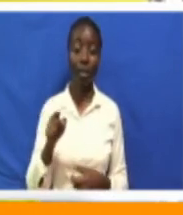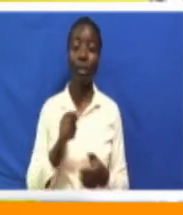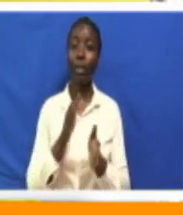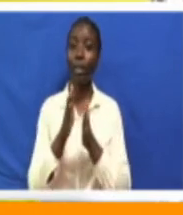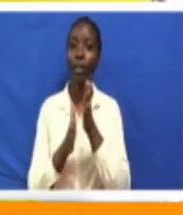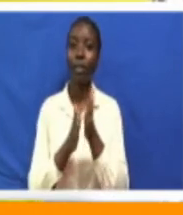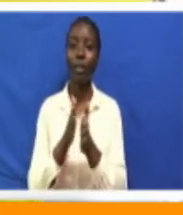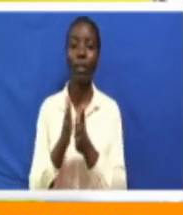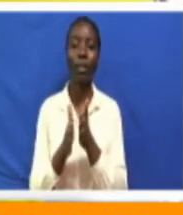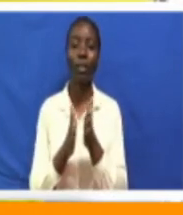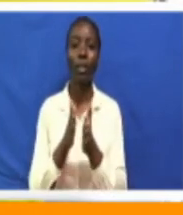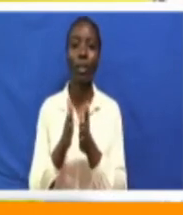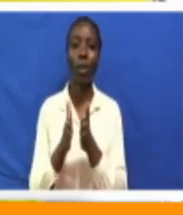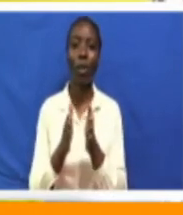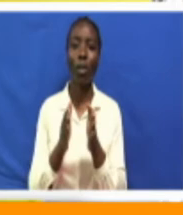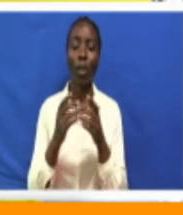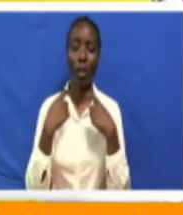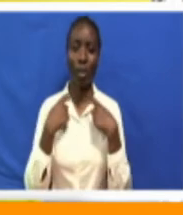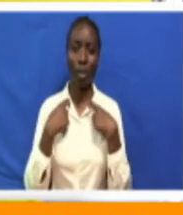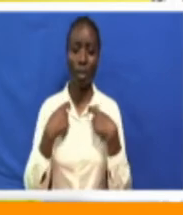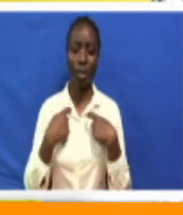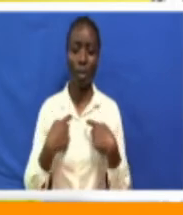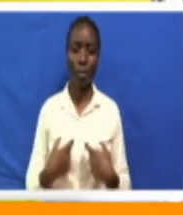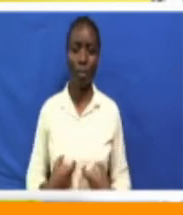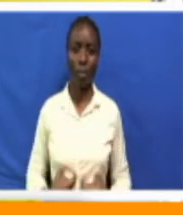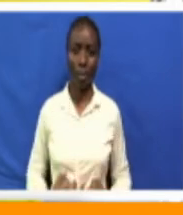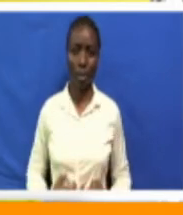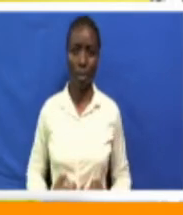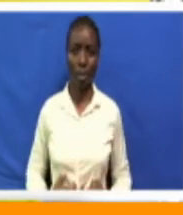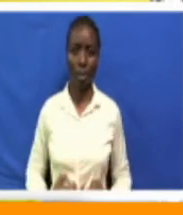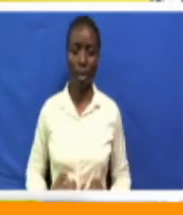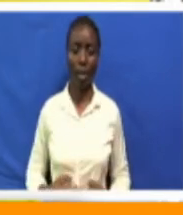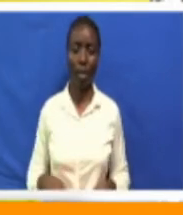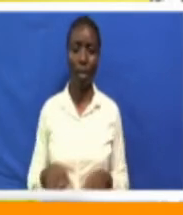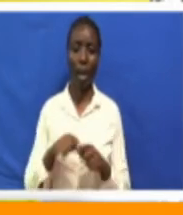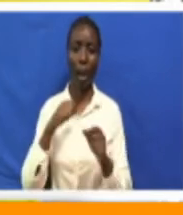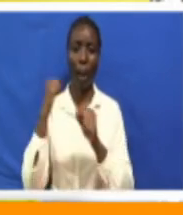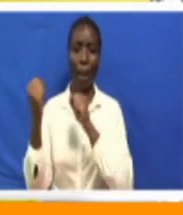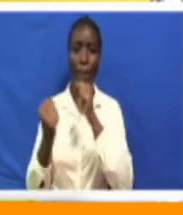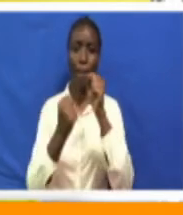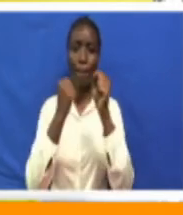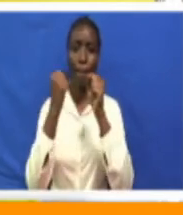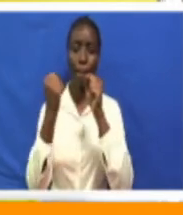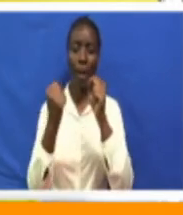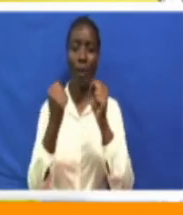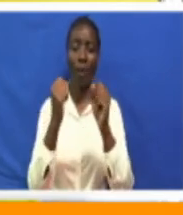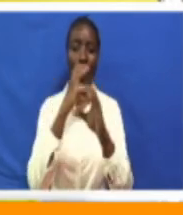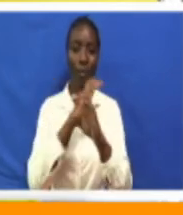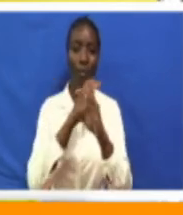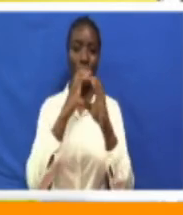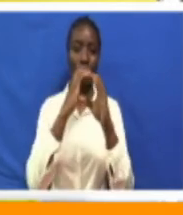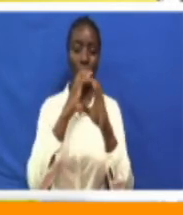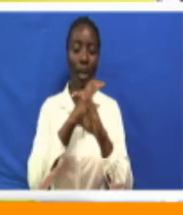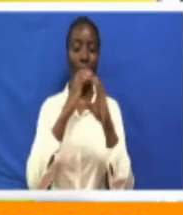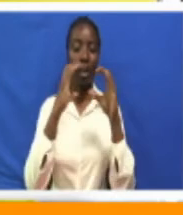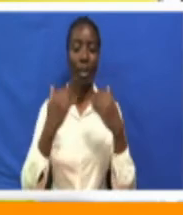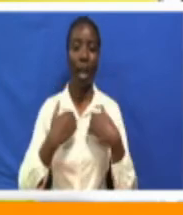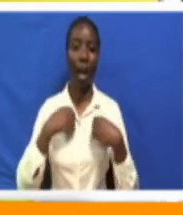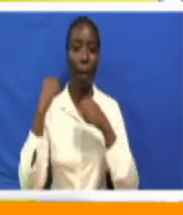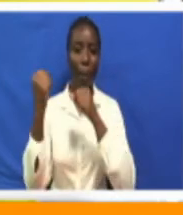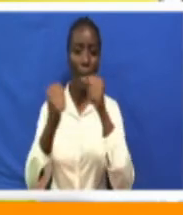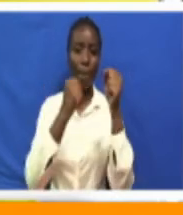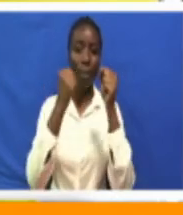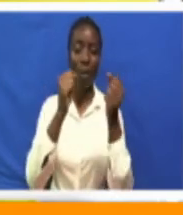symbol of the ordained priesthood and his power to forgive sins in the sacrament of